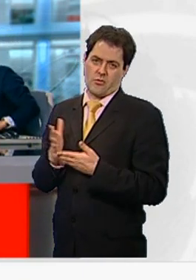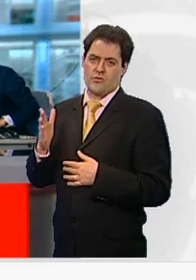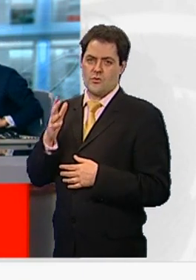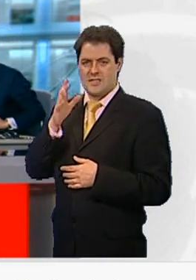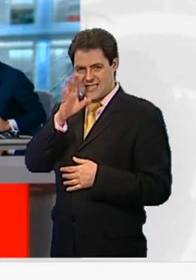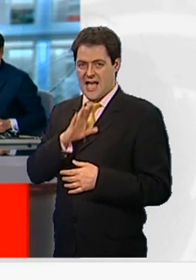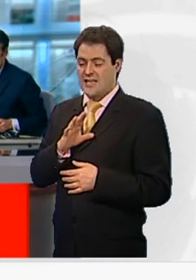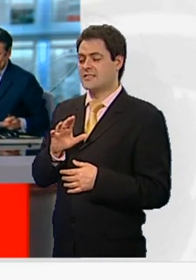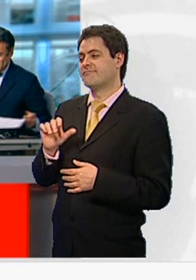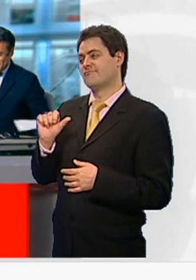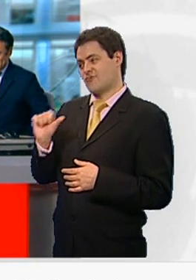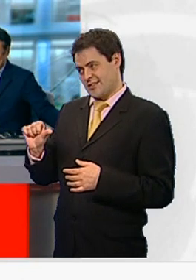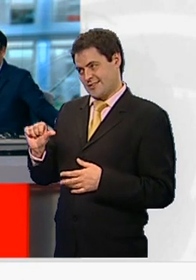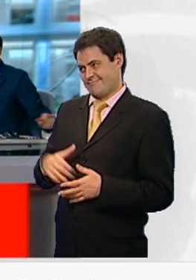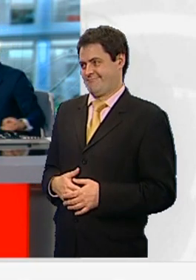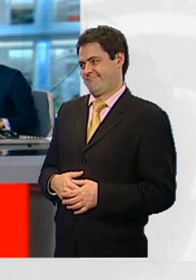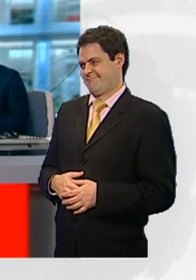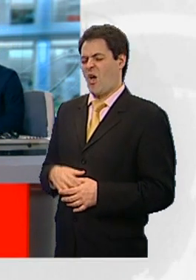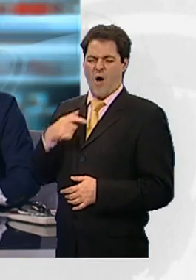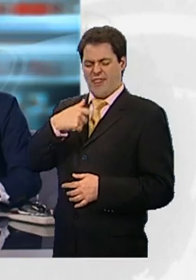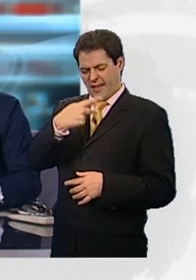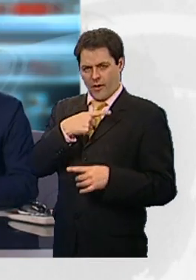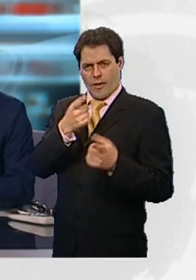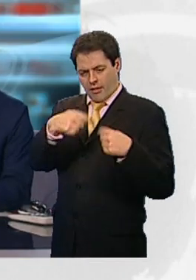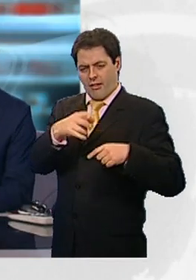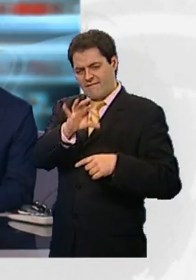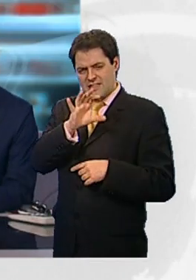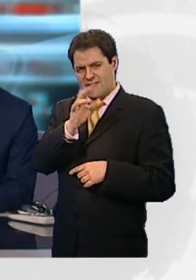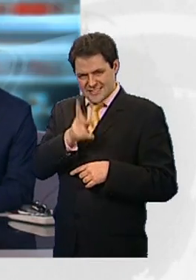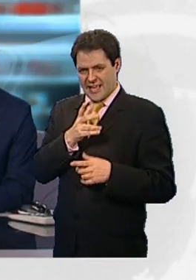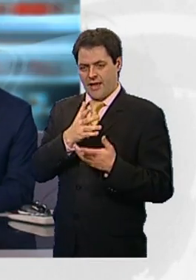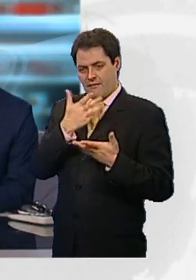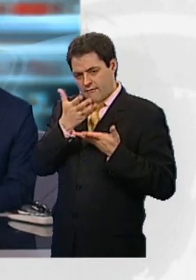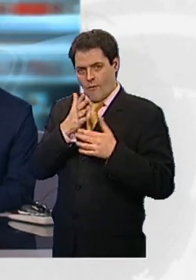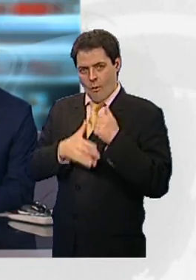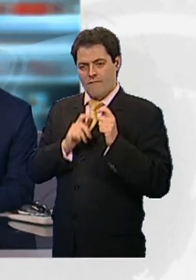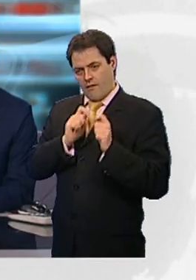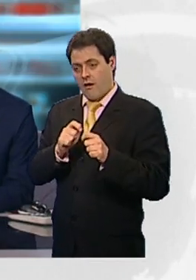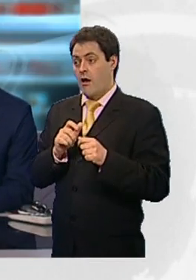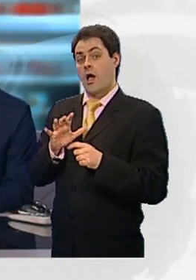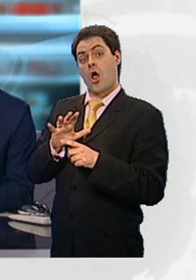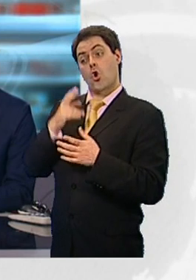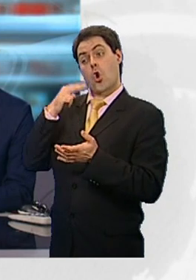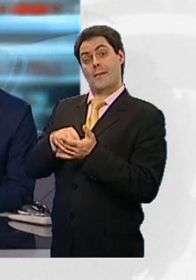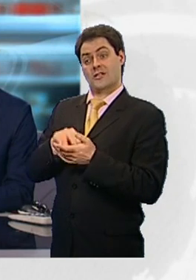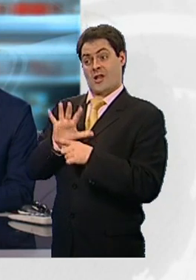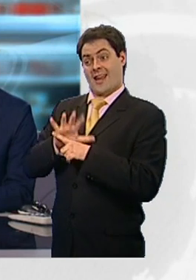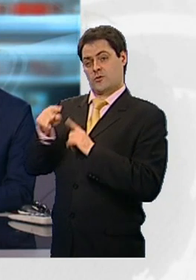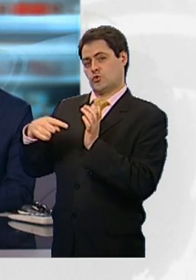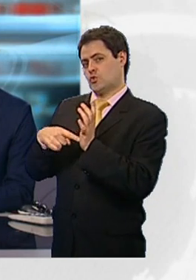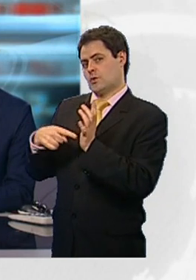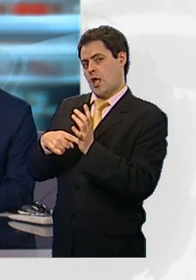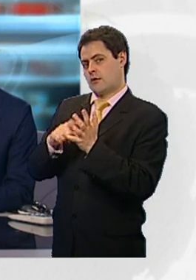was rather. Yeah. Thank you very much, Caroline. Thank I you. imagine we will speak again over the coming weeks. And the Oscar nominations, let me tell you, are